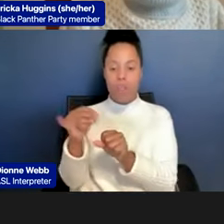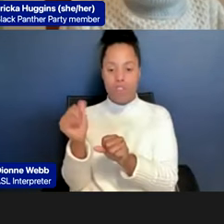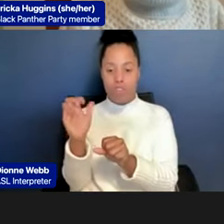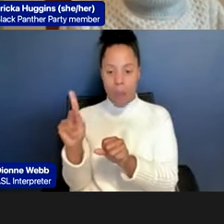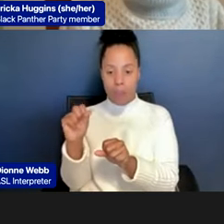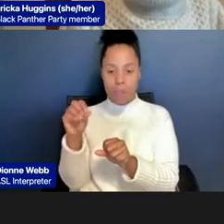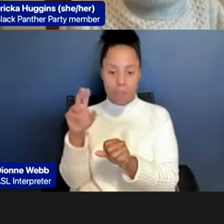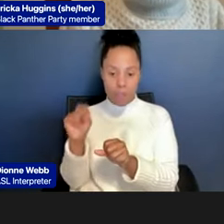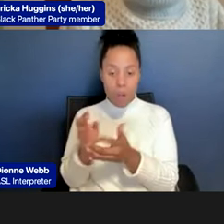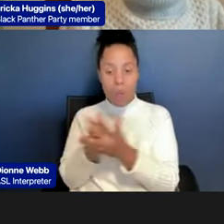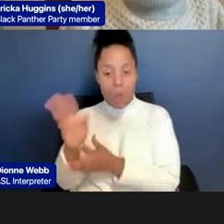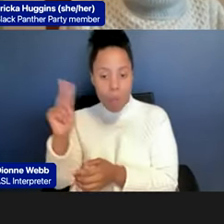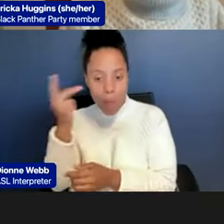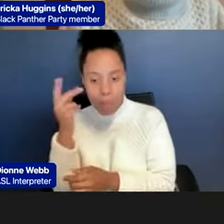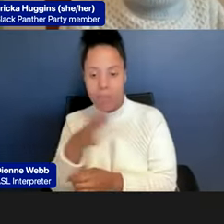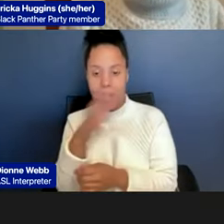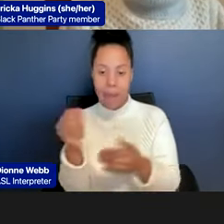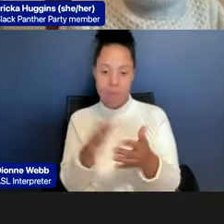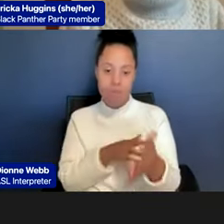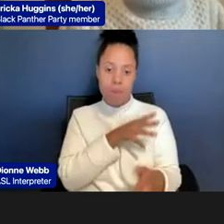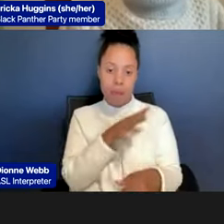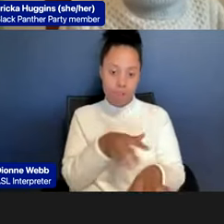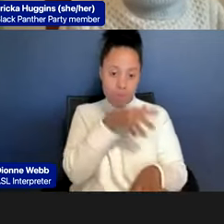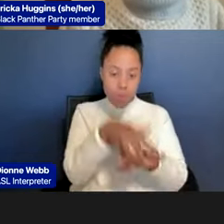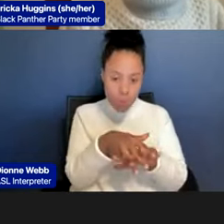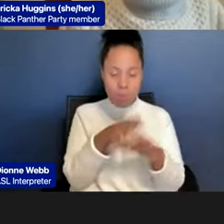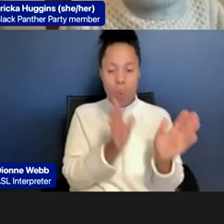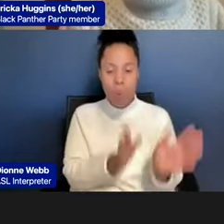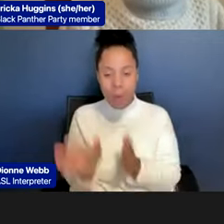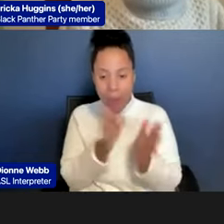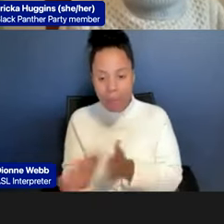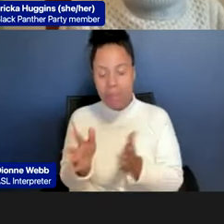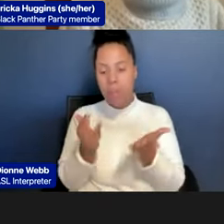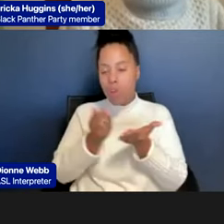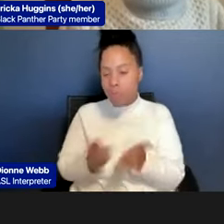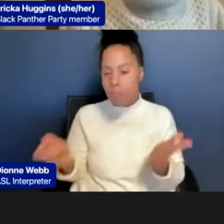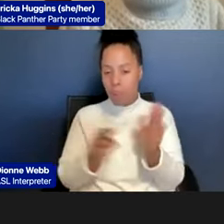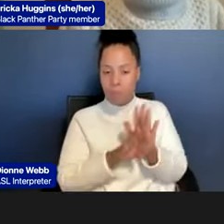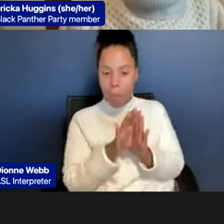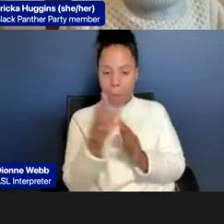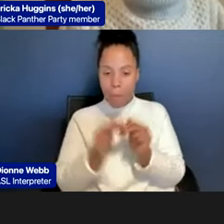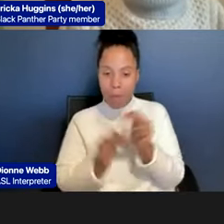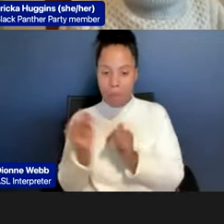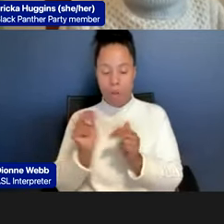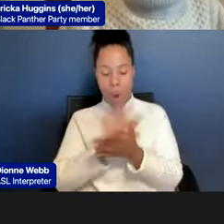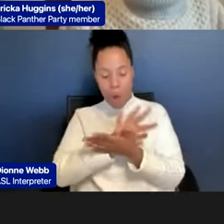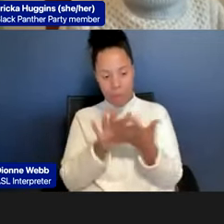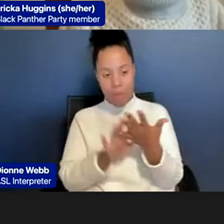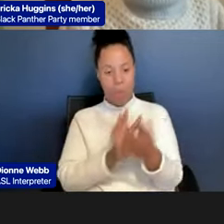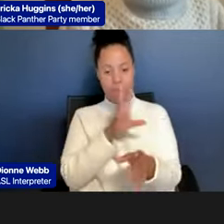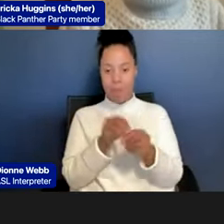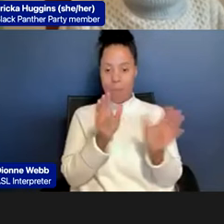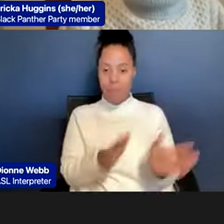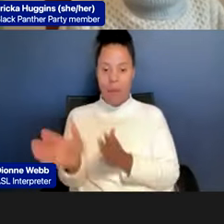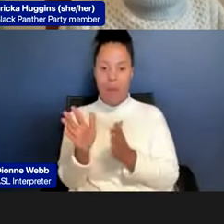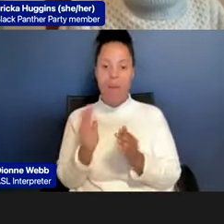politics, but grassroots organizing, resource building, all of those things were within the plan of action